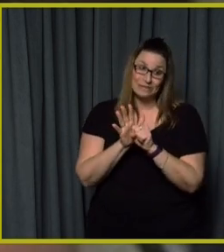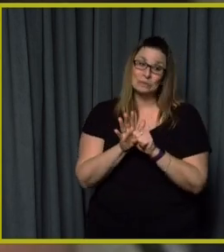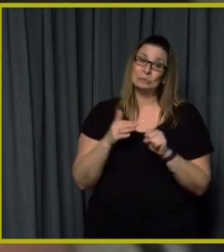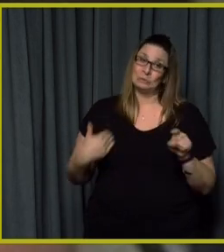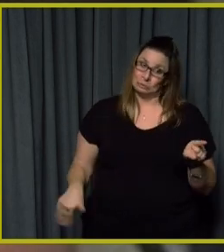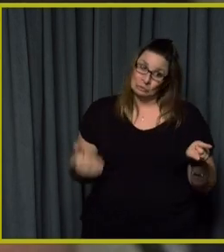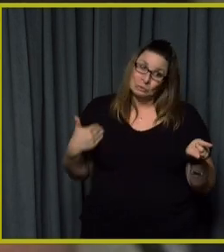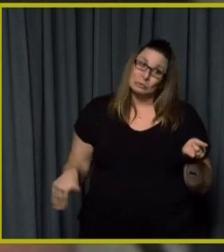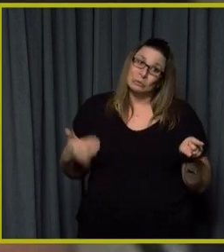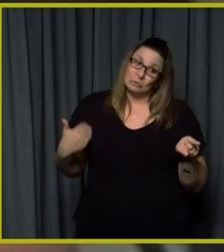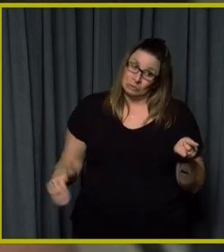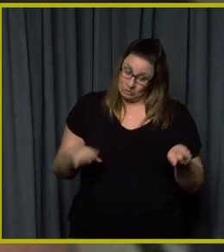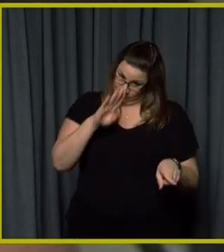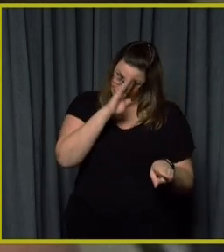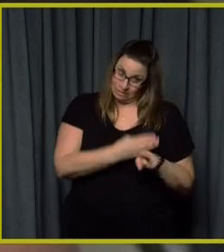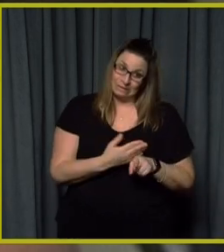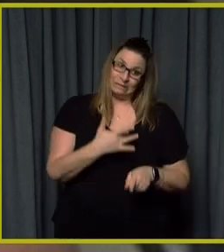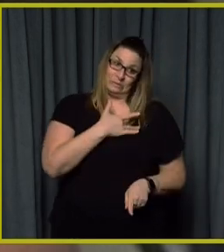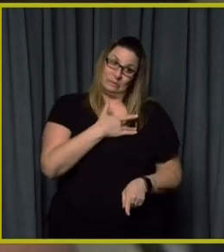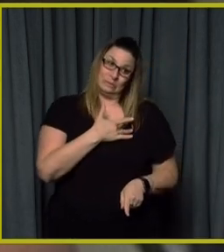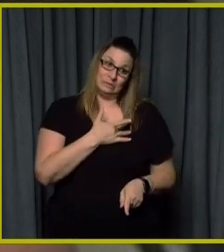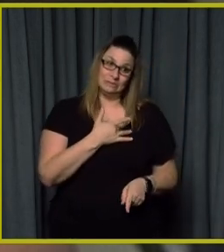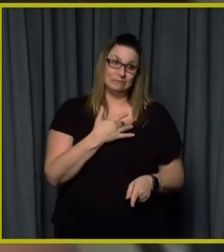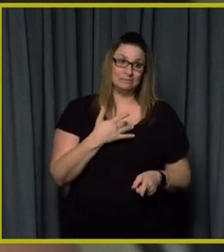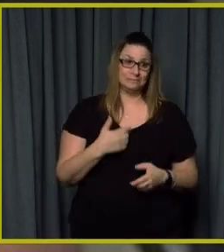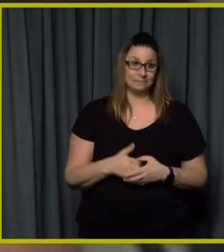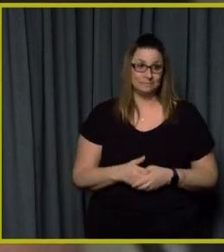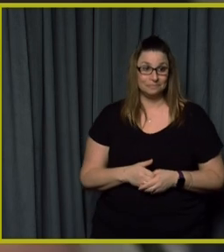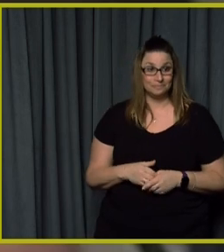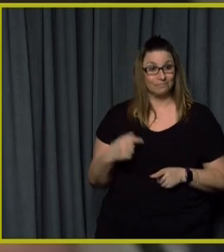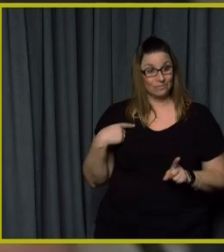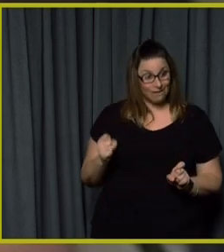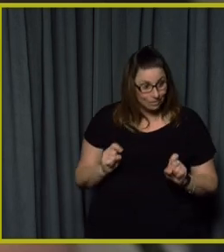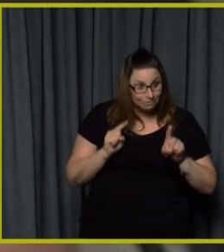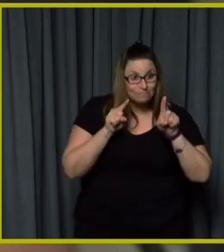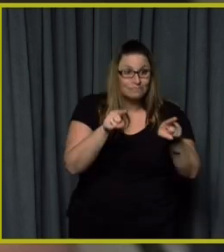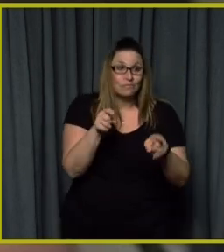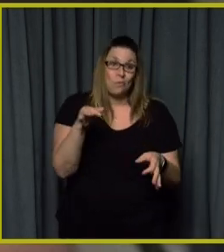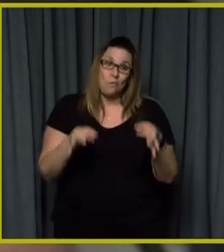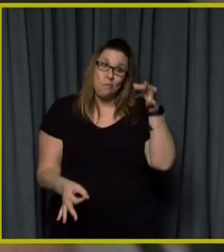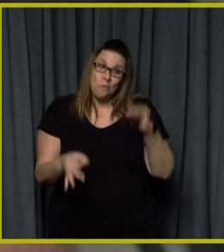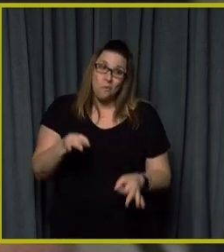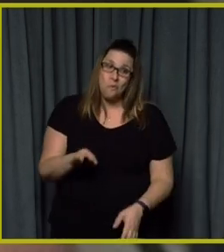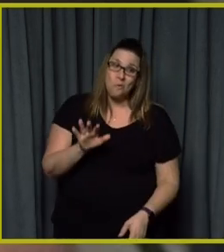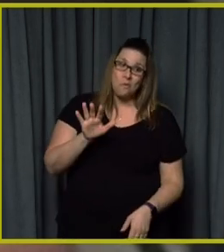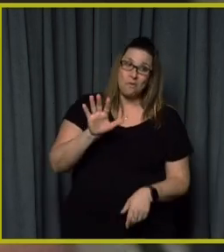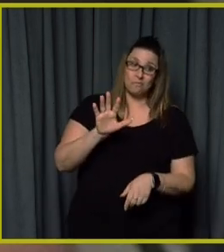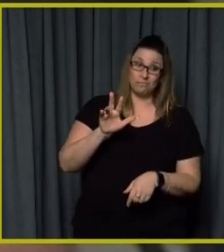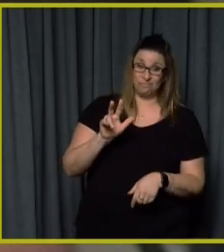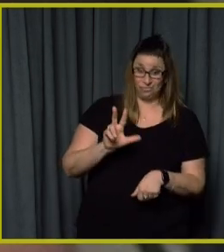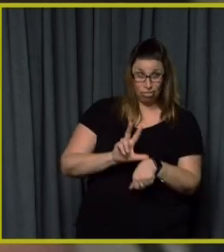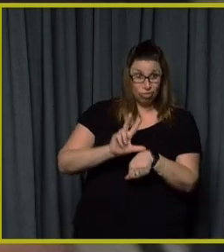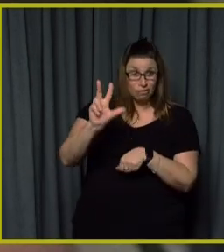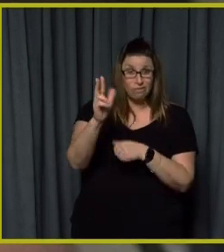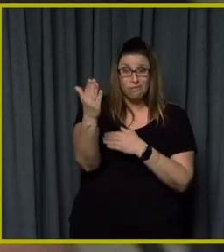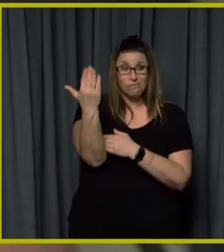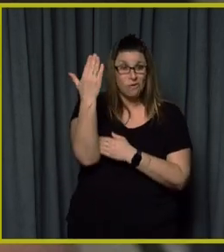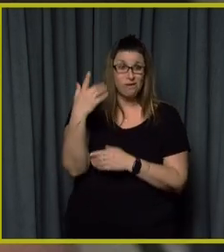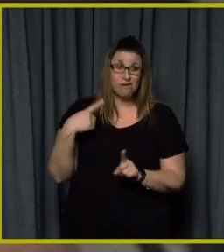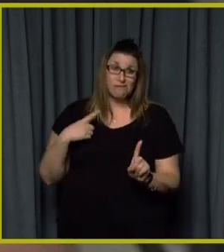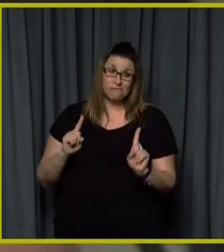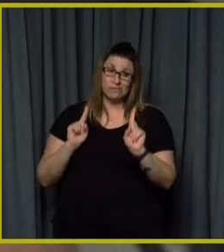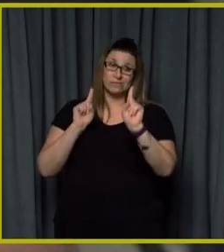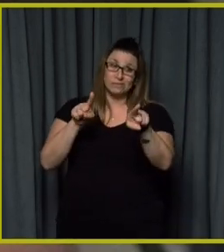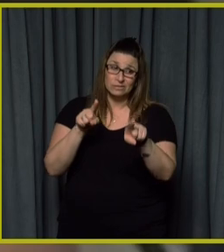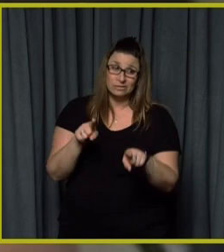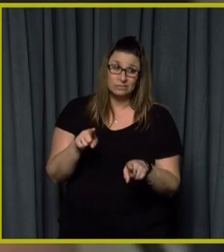him to court. He doesn't come back from court until 8 and 9 o'clock at night. And with being gone